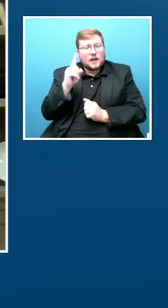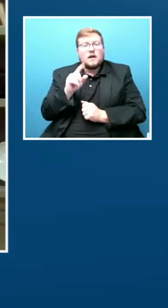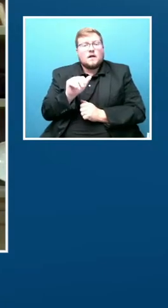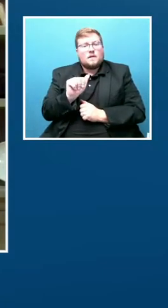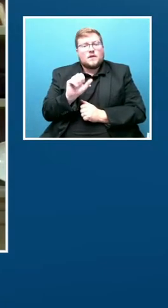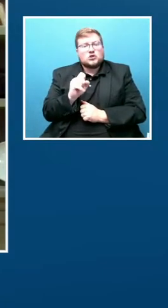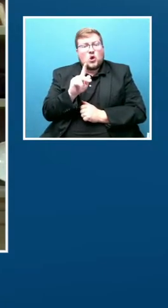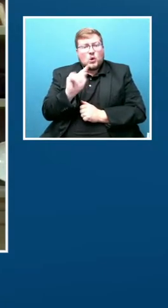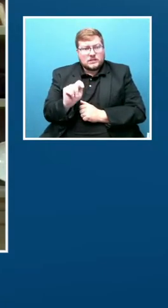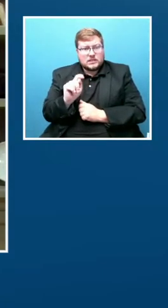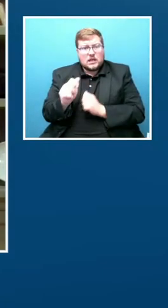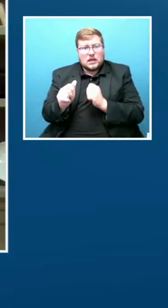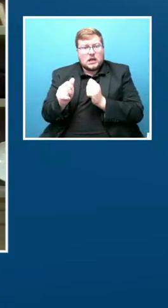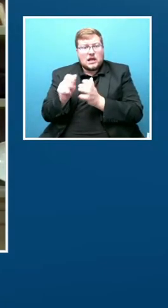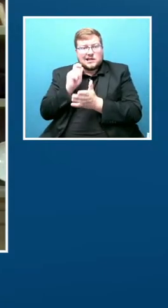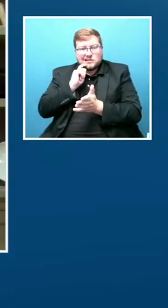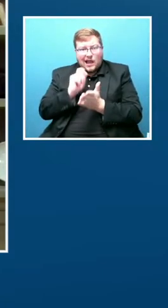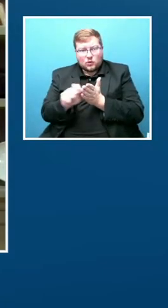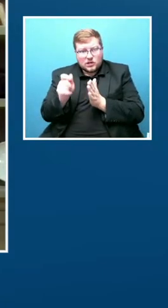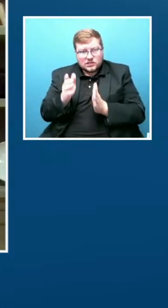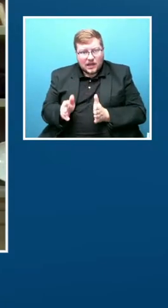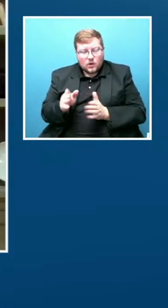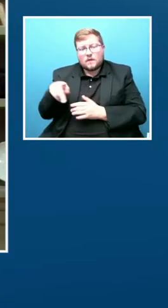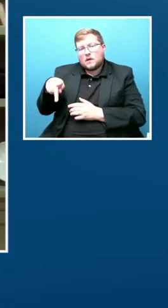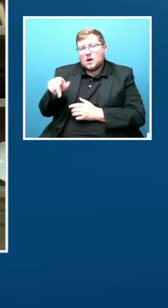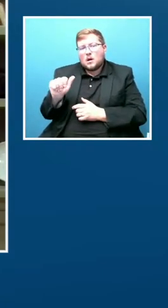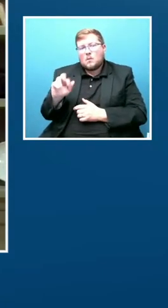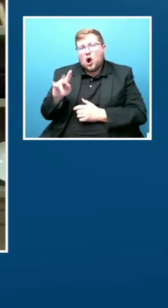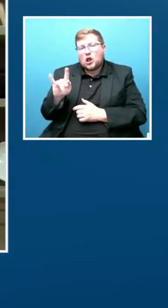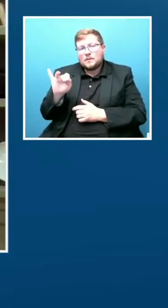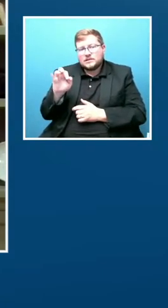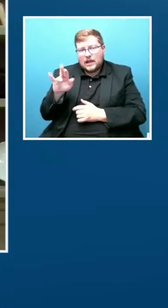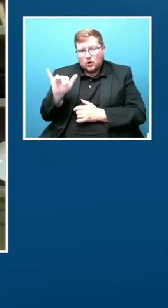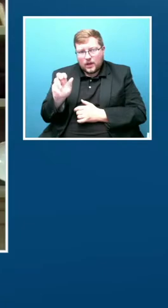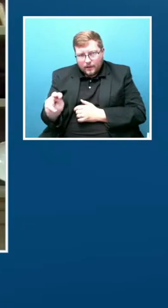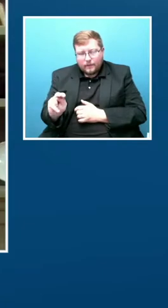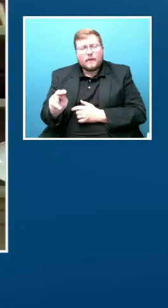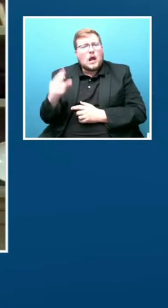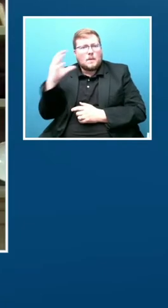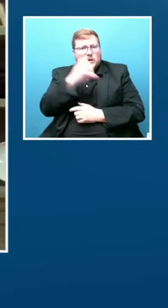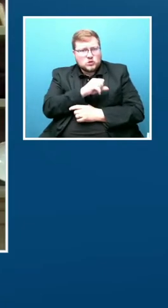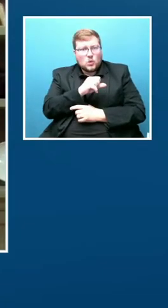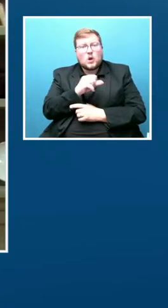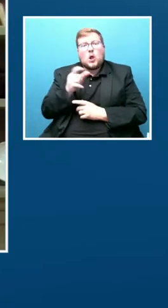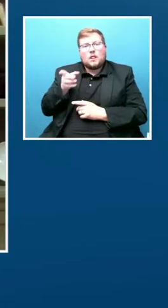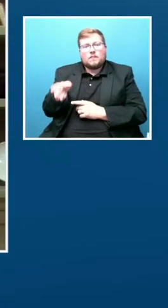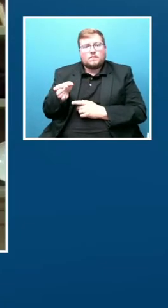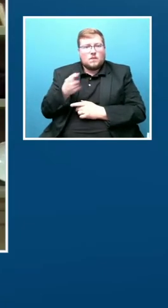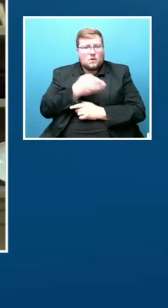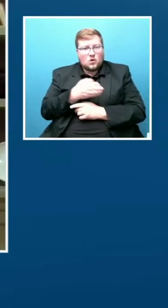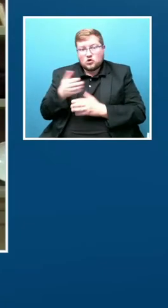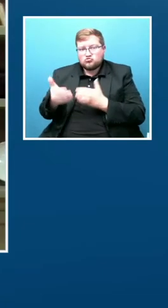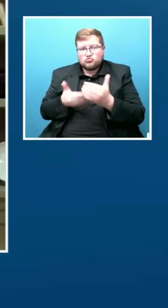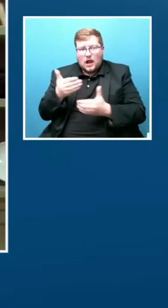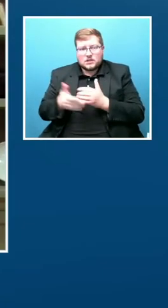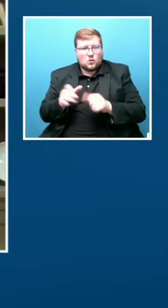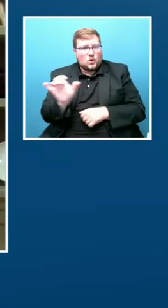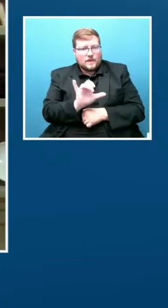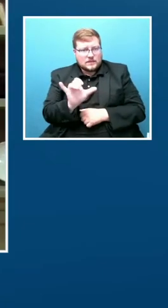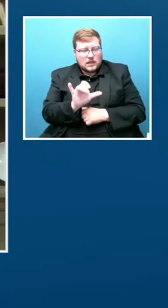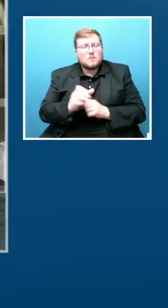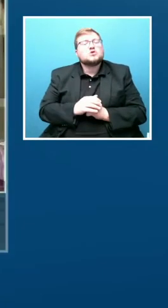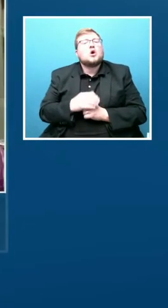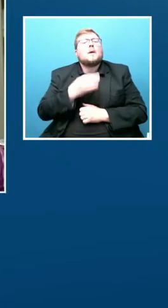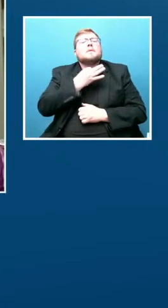the parliamentarian. I'm assuming that the same process was followed for those elections. So I was wondering if anyone filed